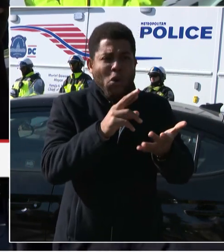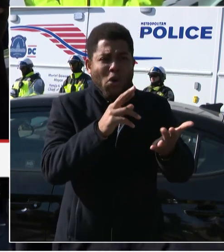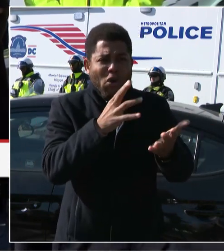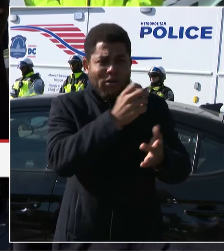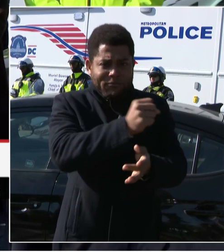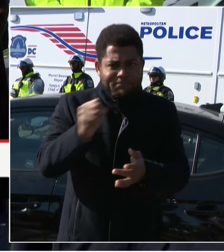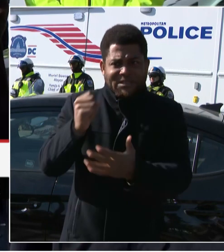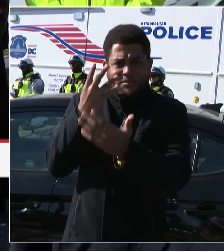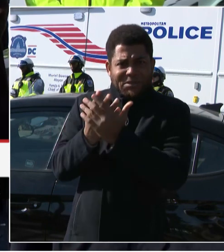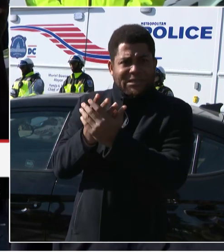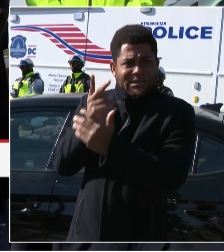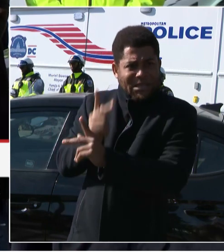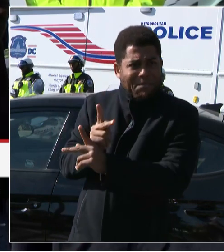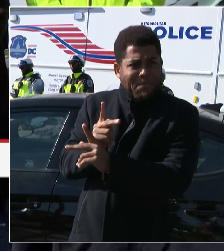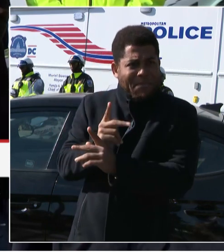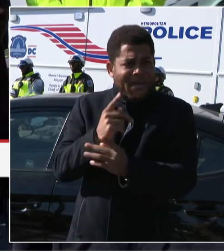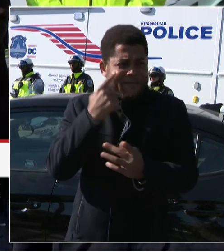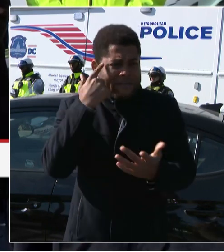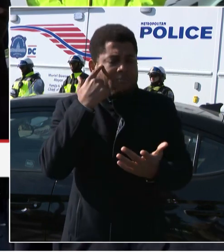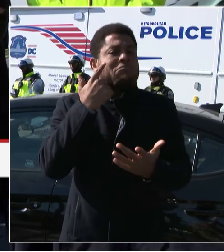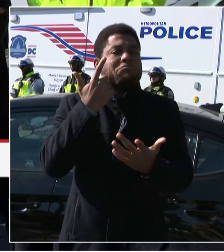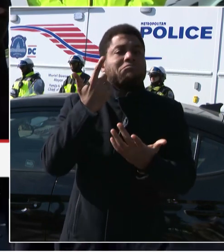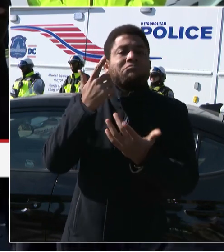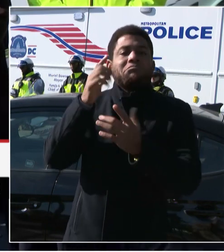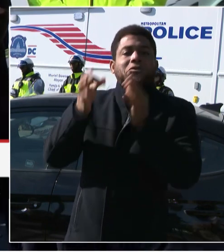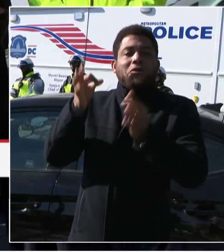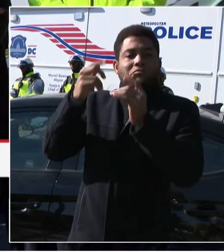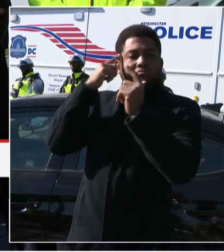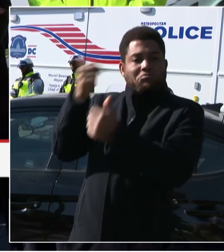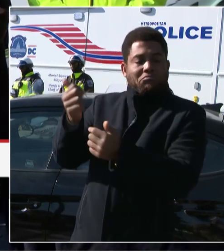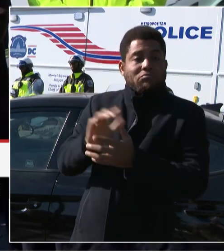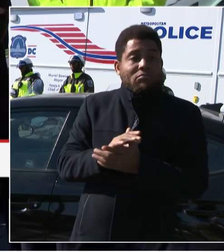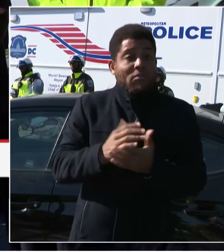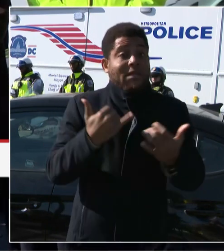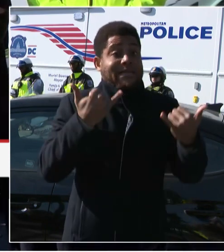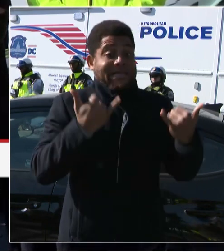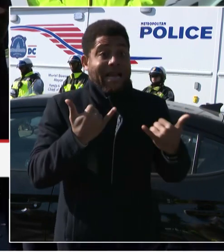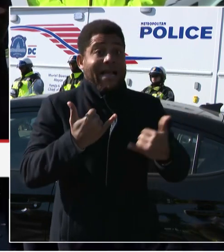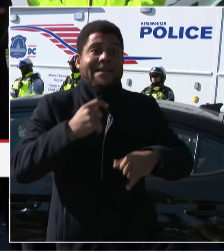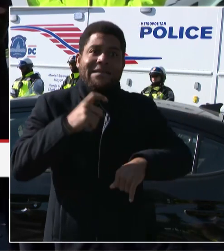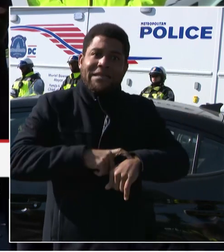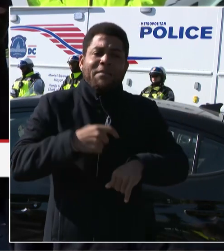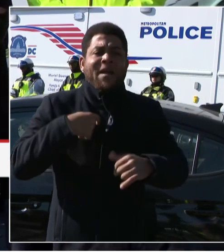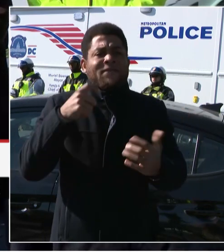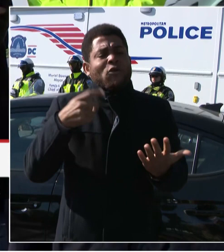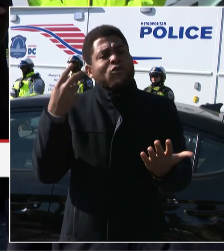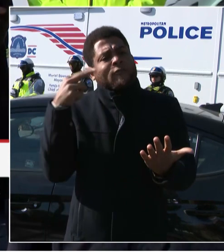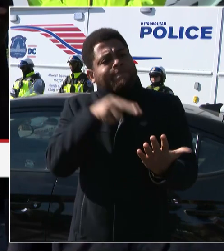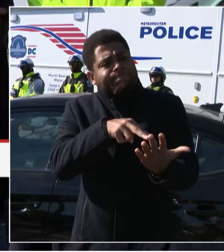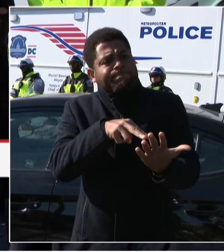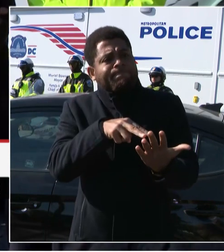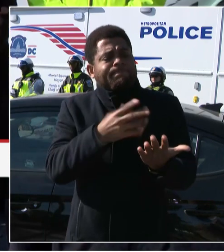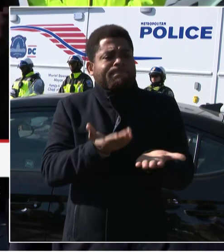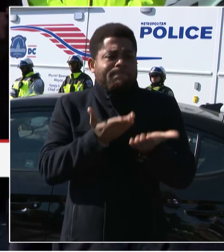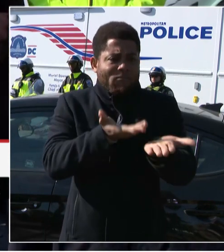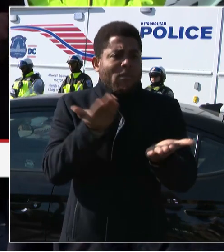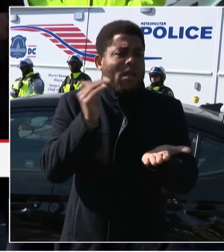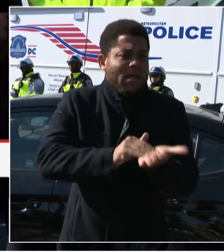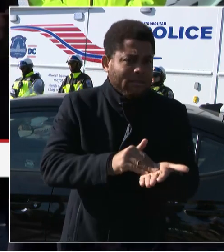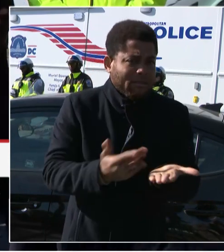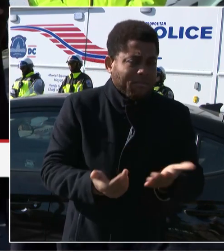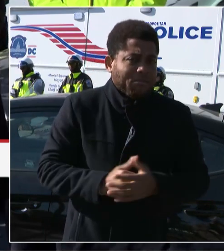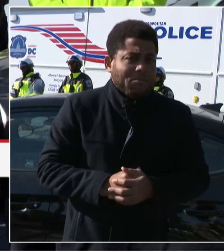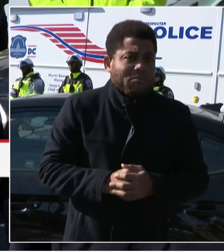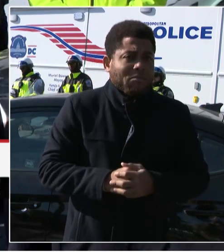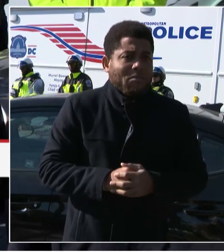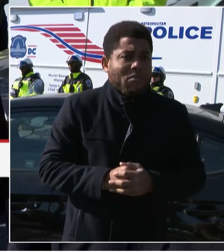And we think the time is now to revisit that proposal. Last week, I also introduced the